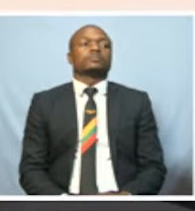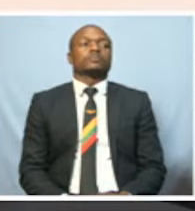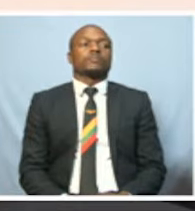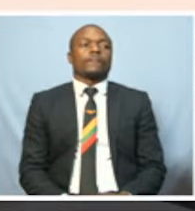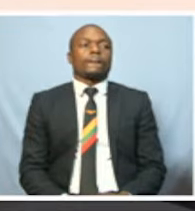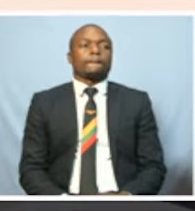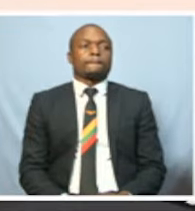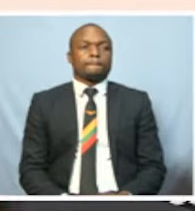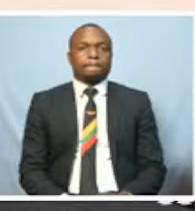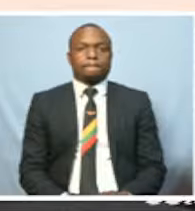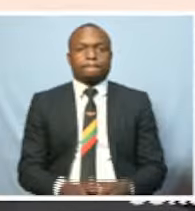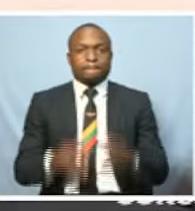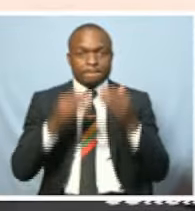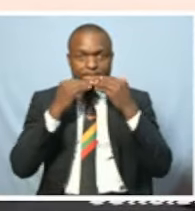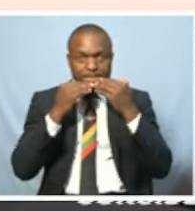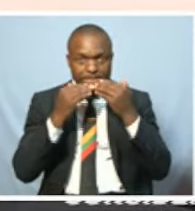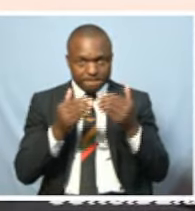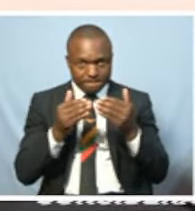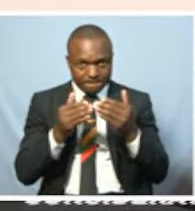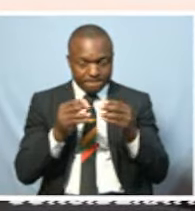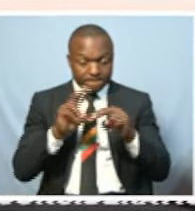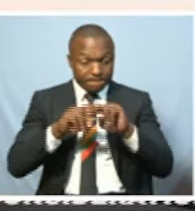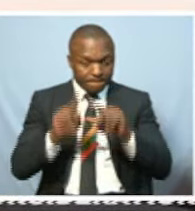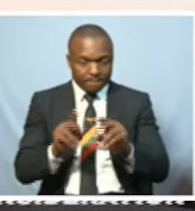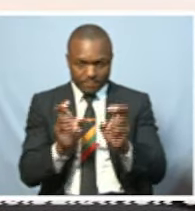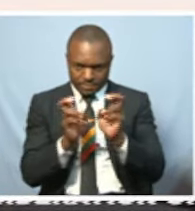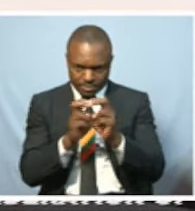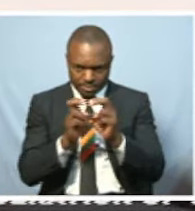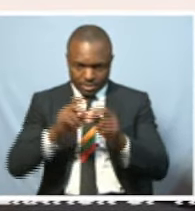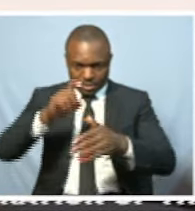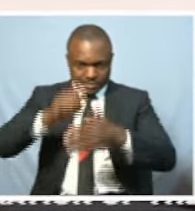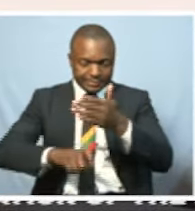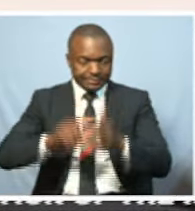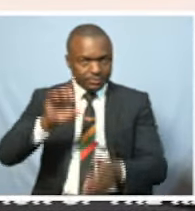Thank you, Chair. The contract price for the same is